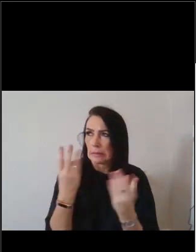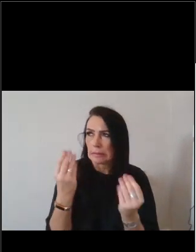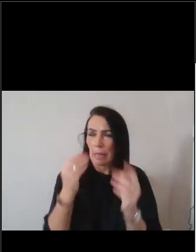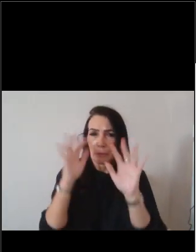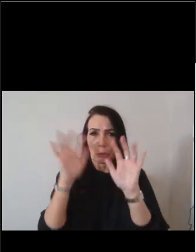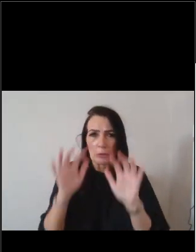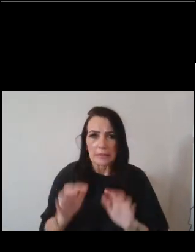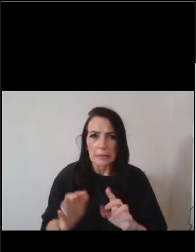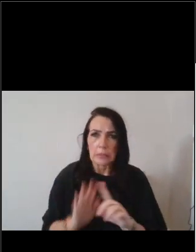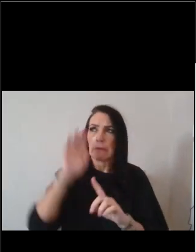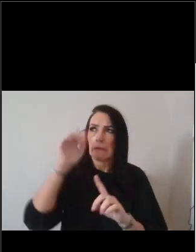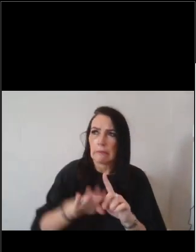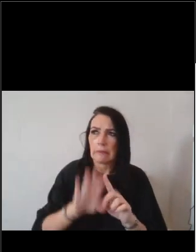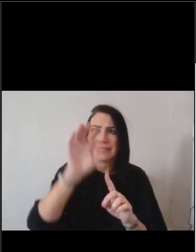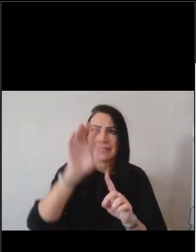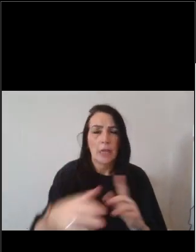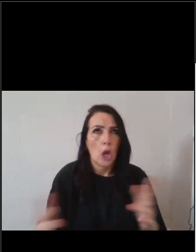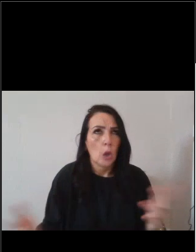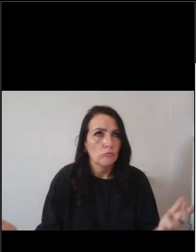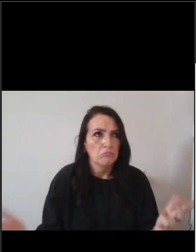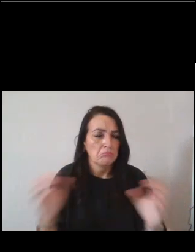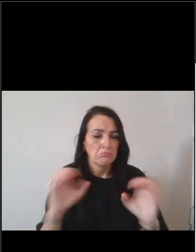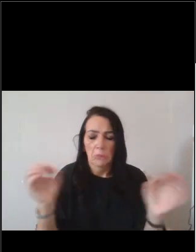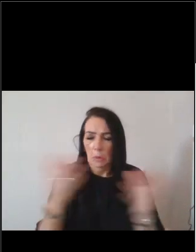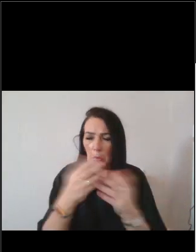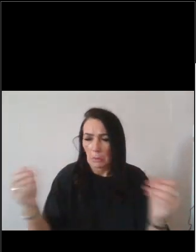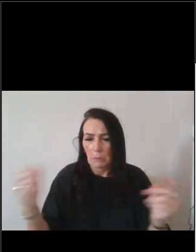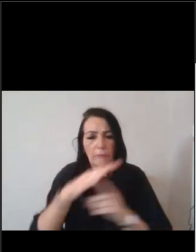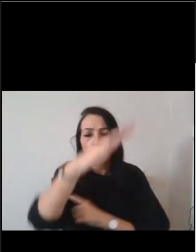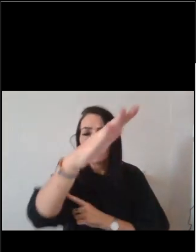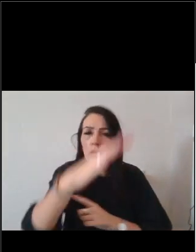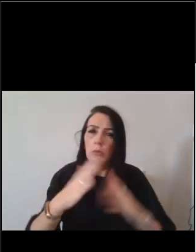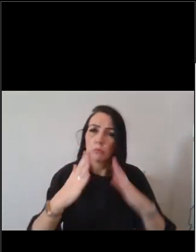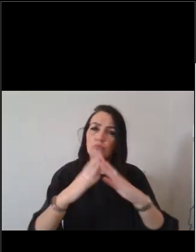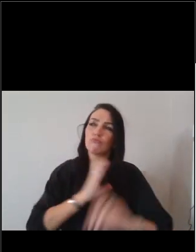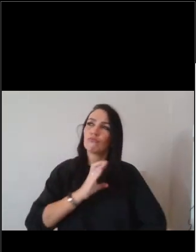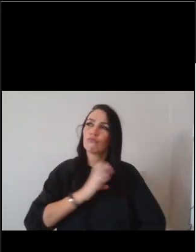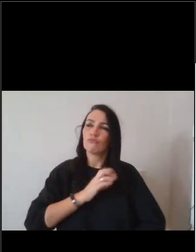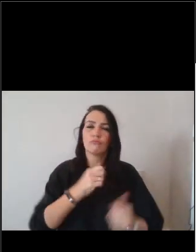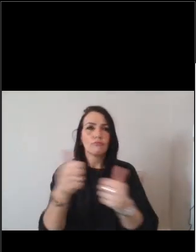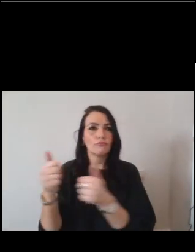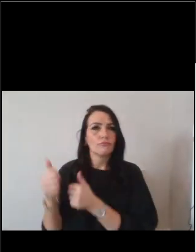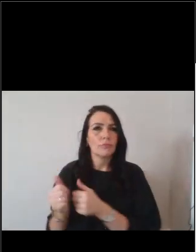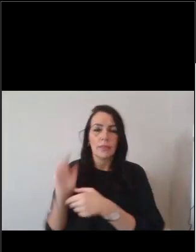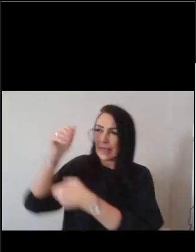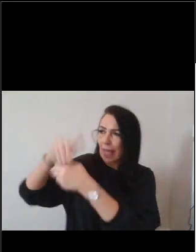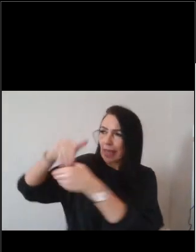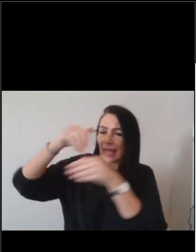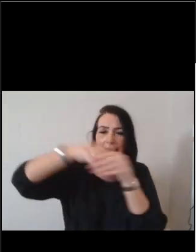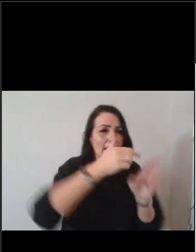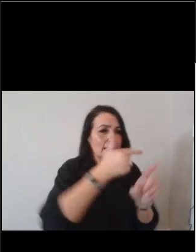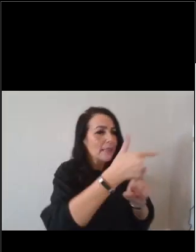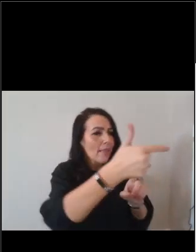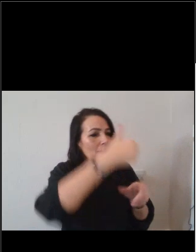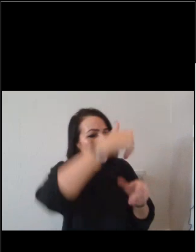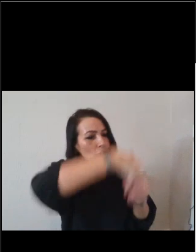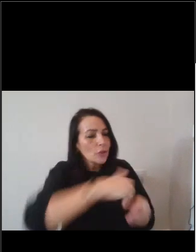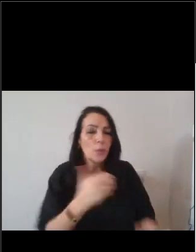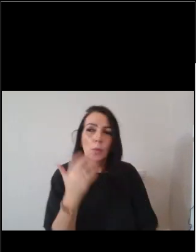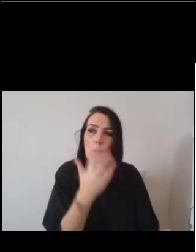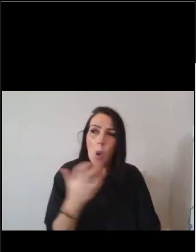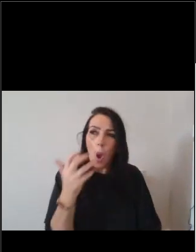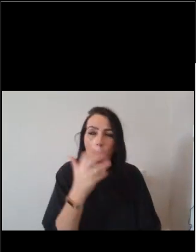forming is an alien concept. Our homes are well insulated and ventilated. Our heating systems use low or